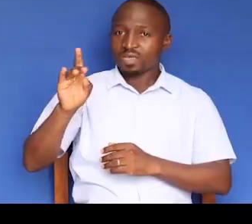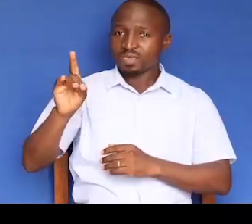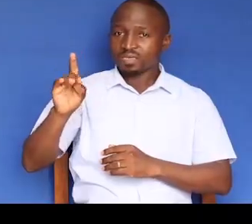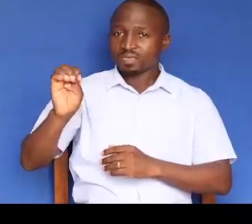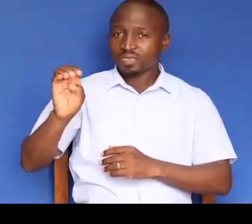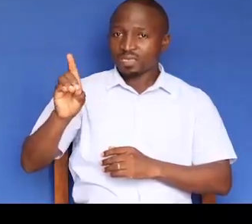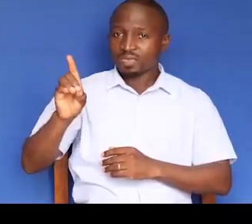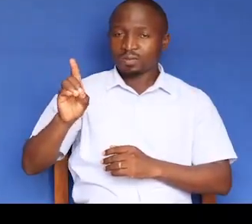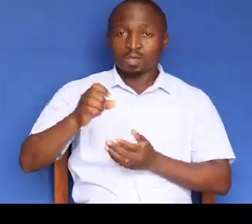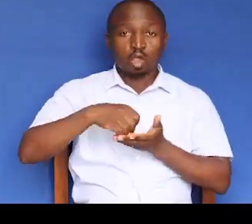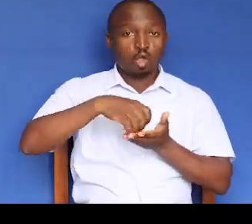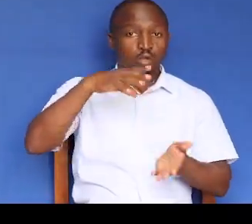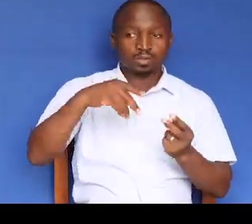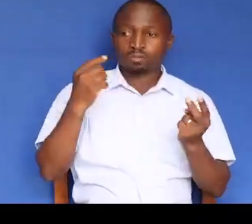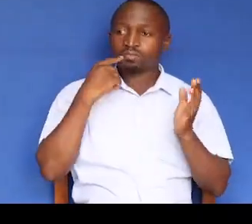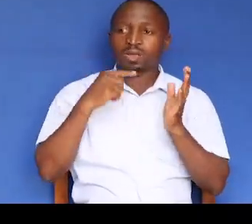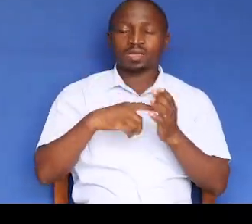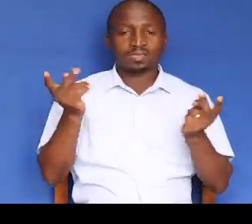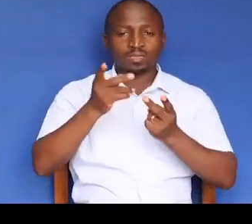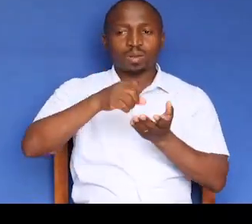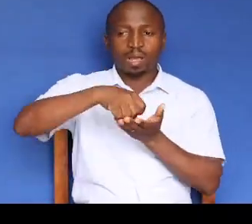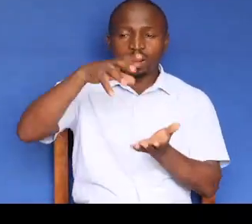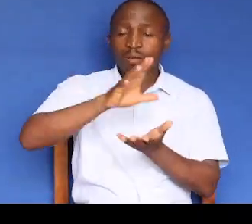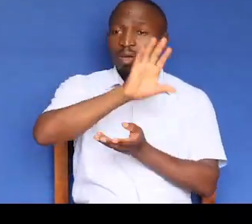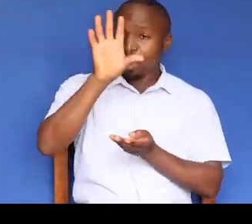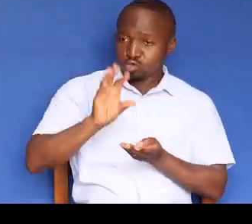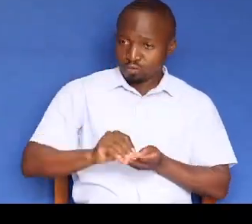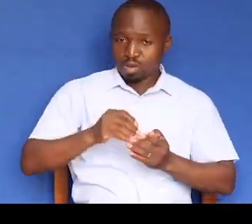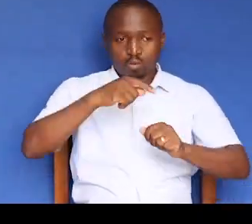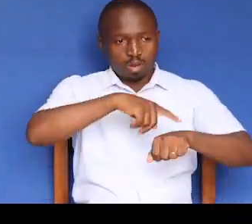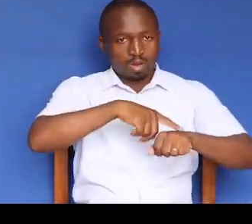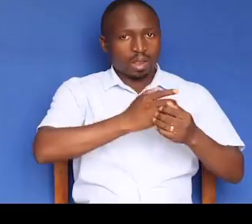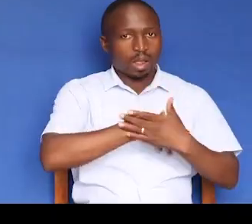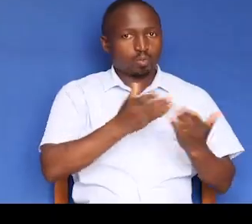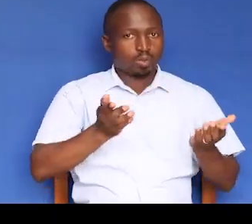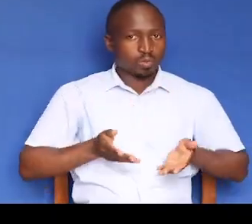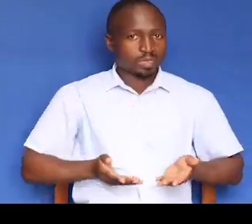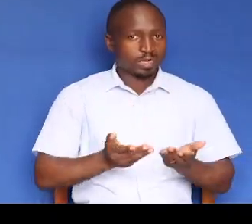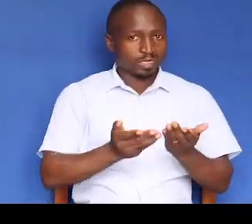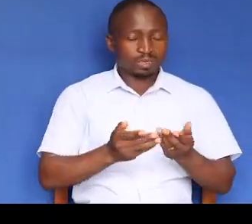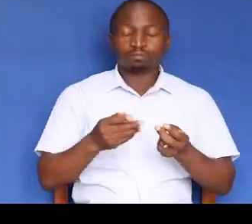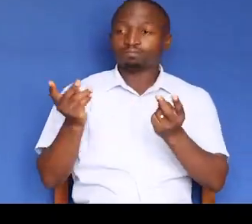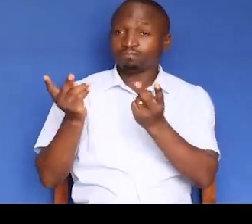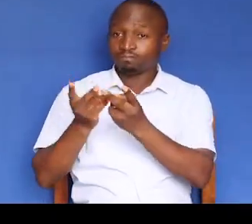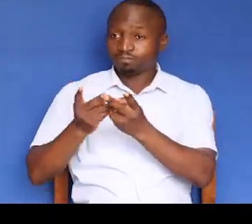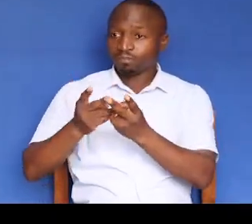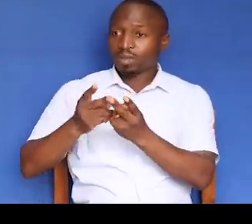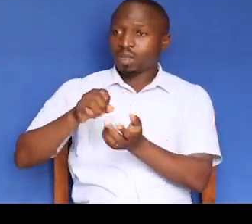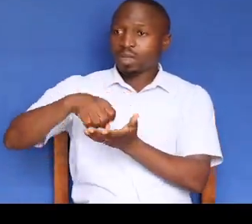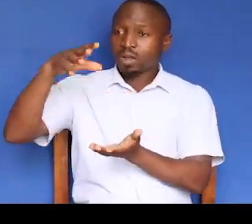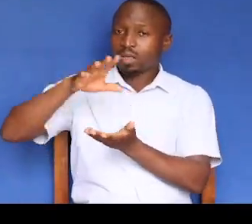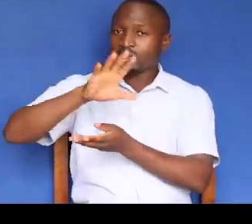is equal to total cost when there is no production. Fixed cost is equal to